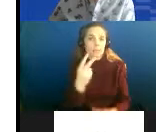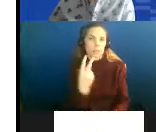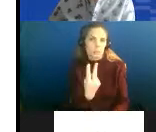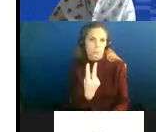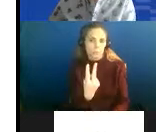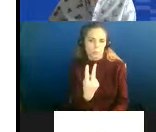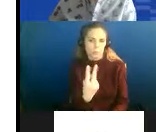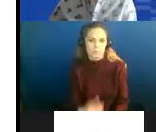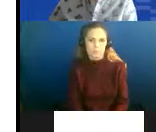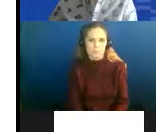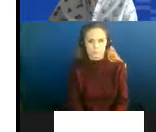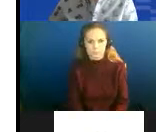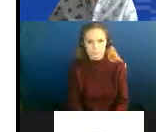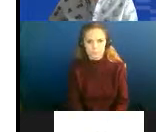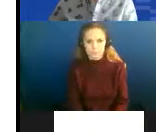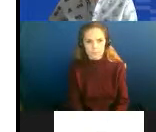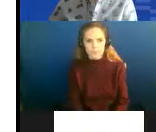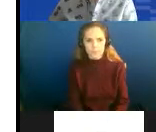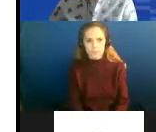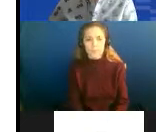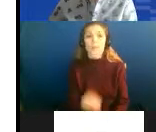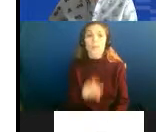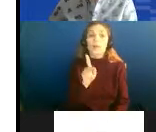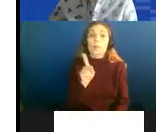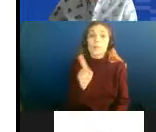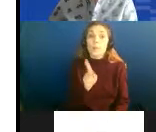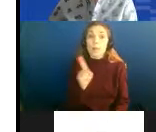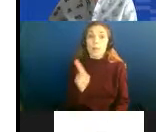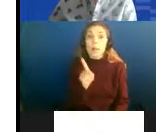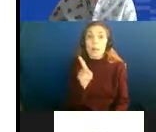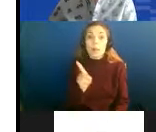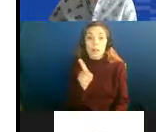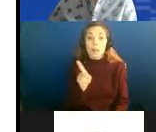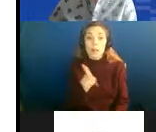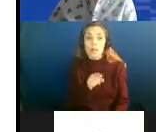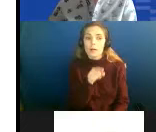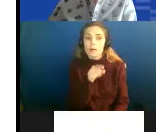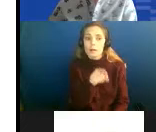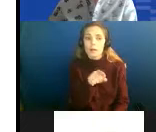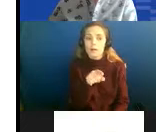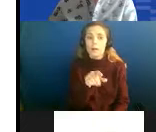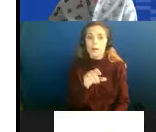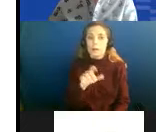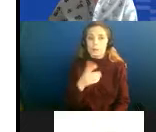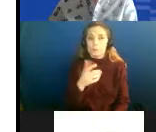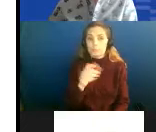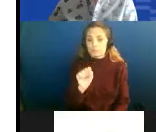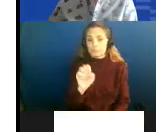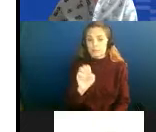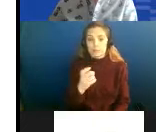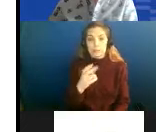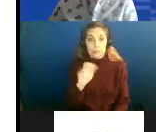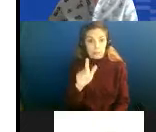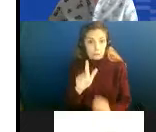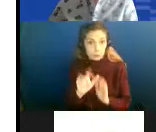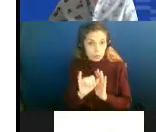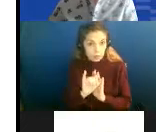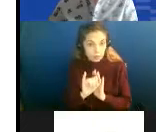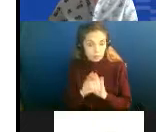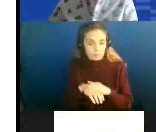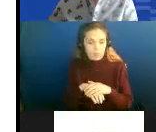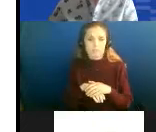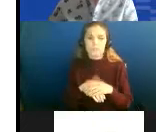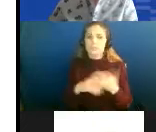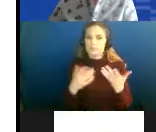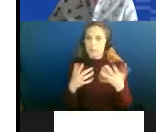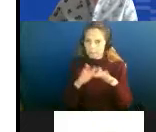And then when it comes to sexual identity, we had a range of folks as well. So we